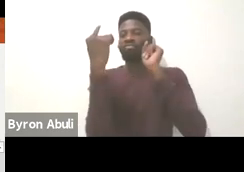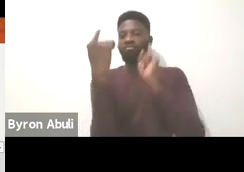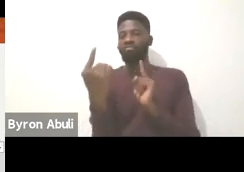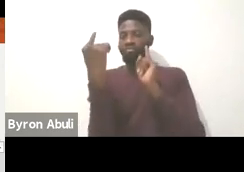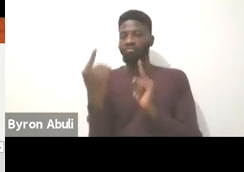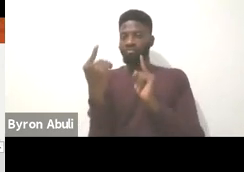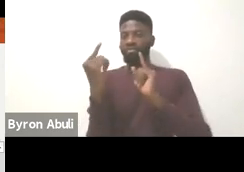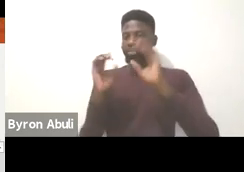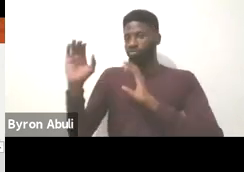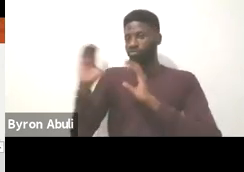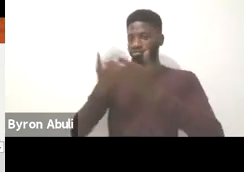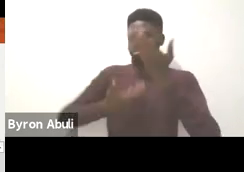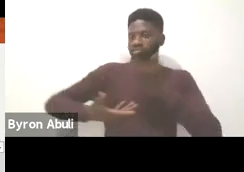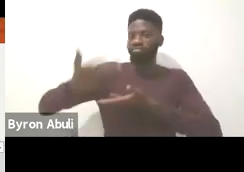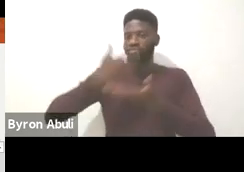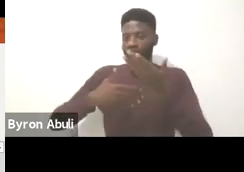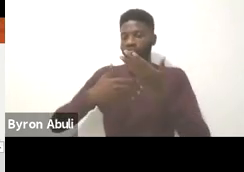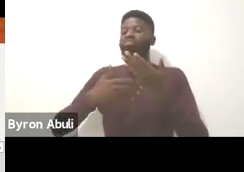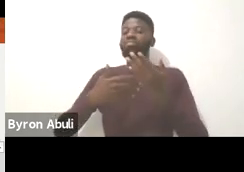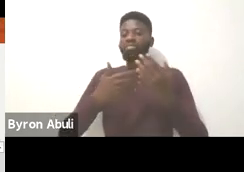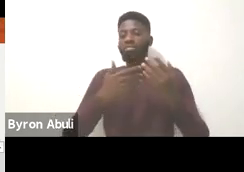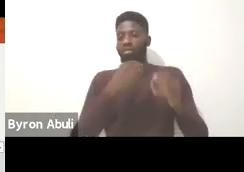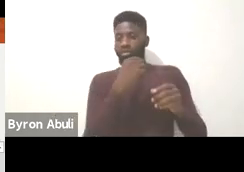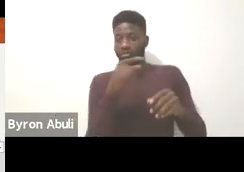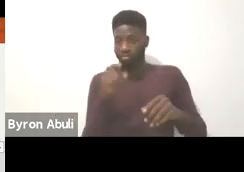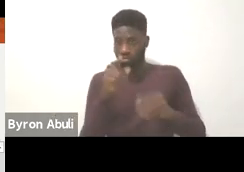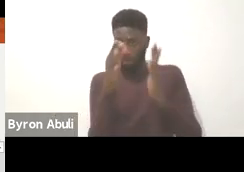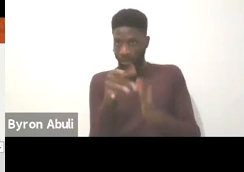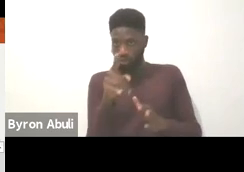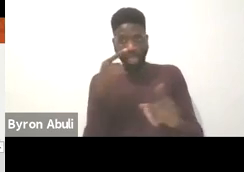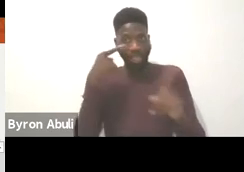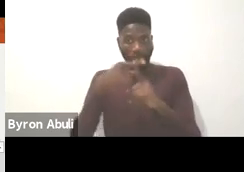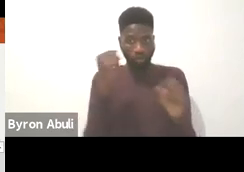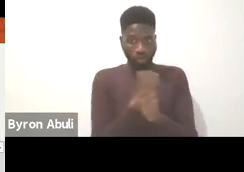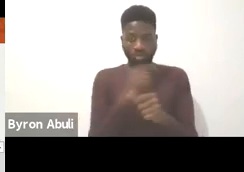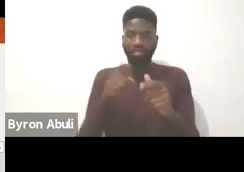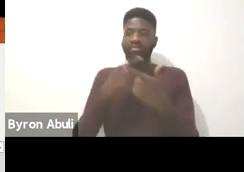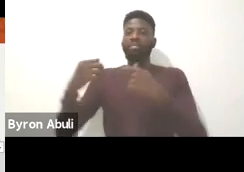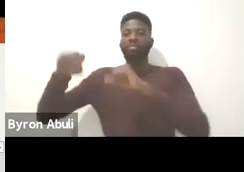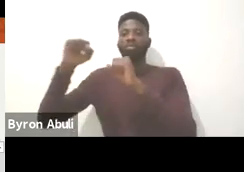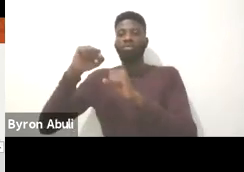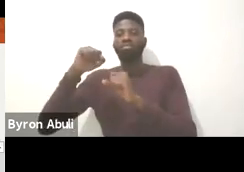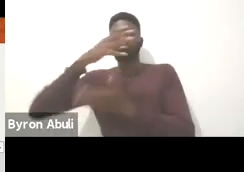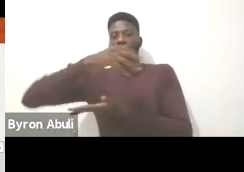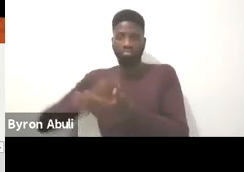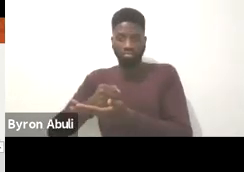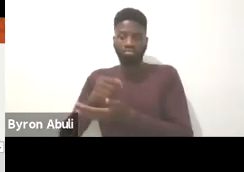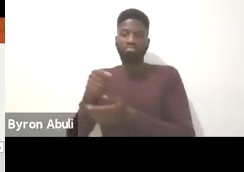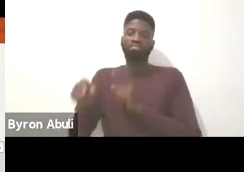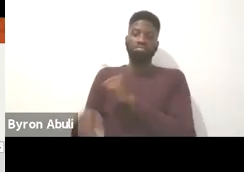you and your employer and an employee. And an interview is not only done